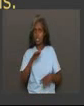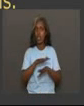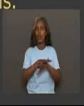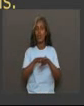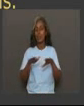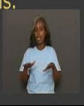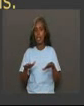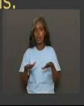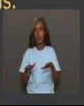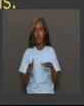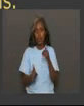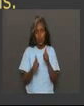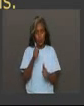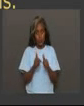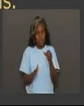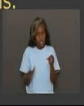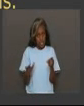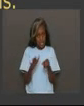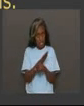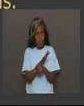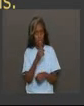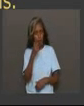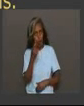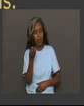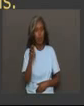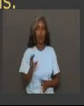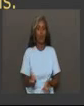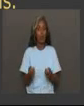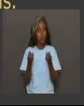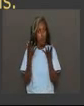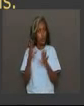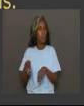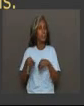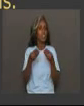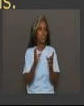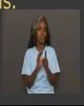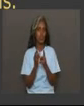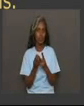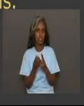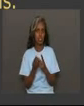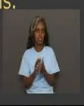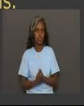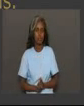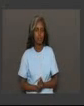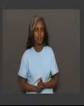a plane, which satisfy one or more given